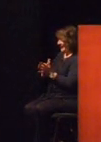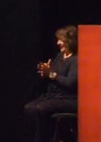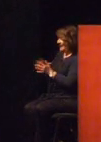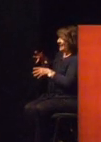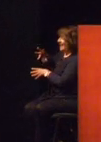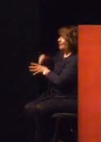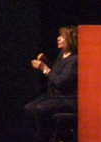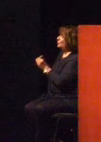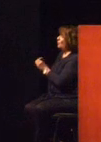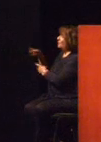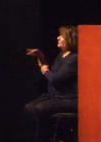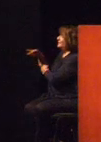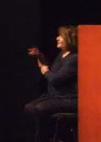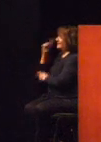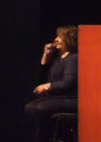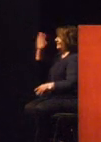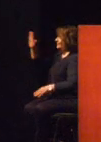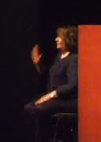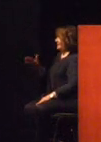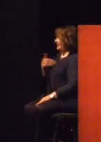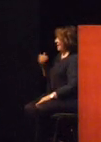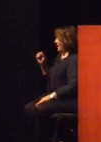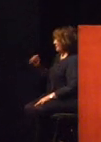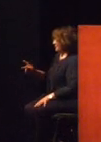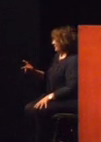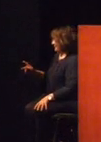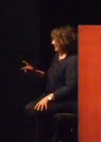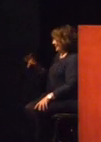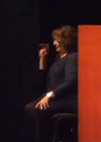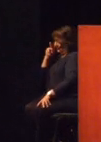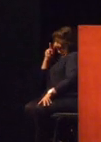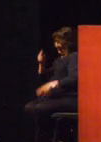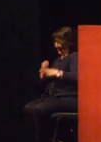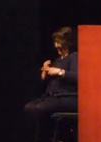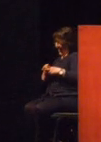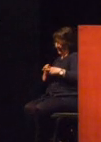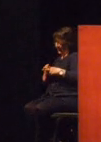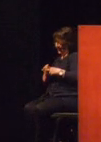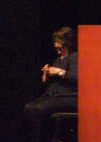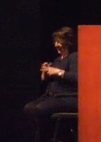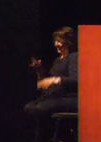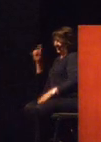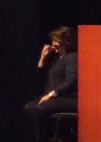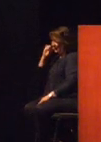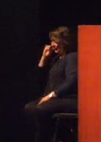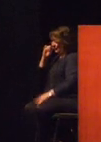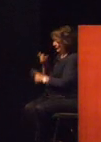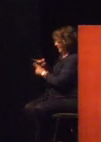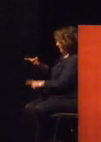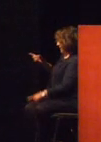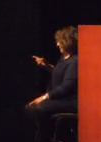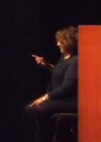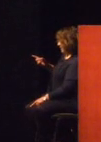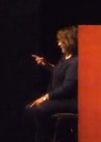include more videos. I think it's just great to have the opportunity to see a name and hear from them,